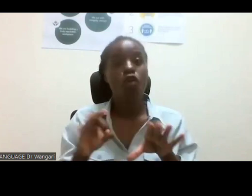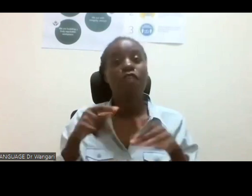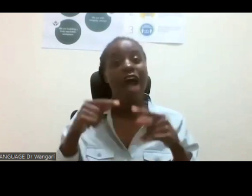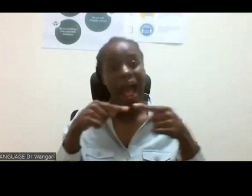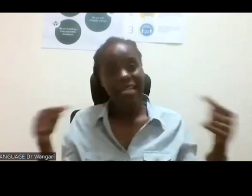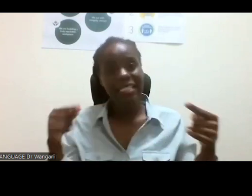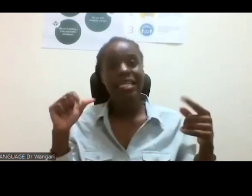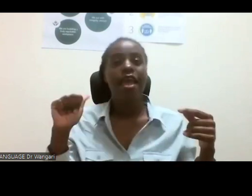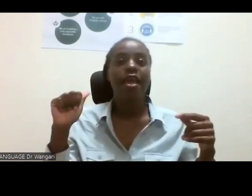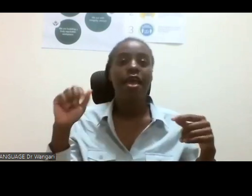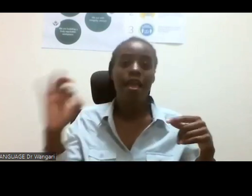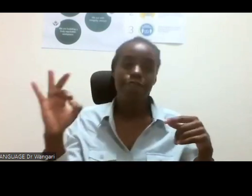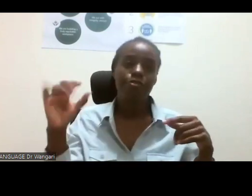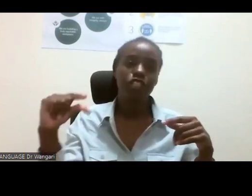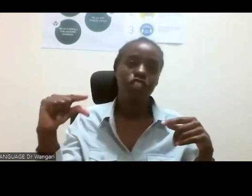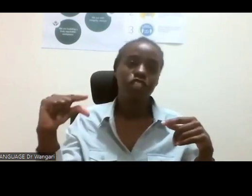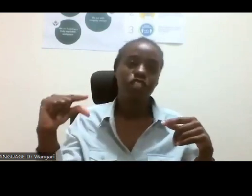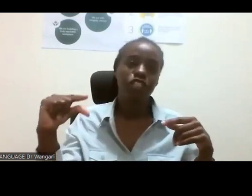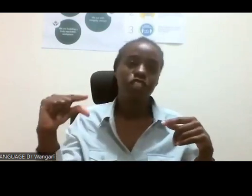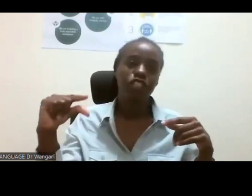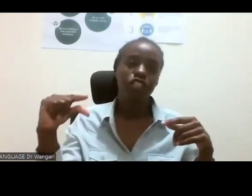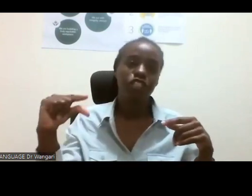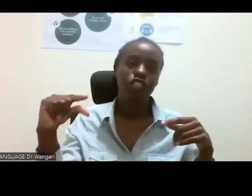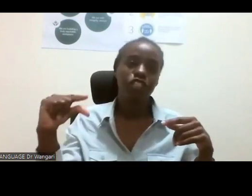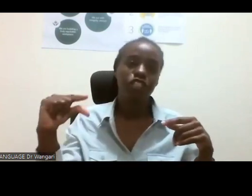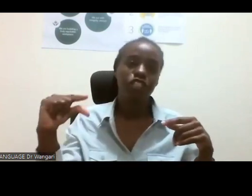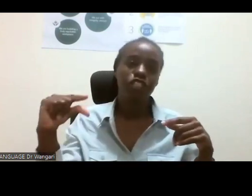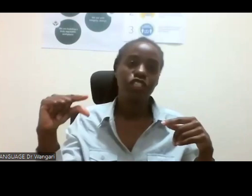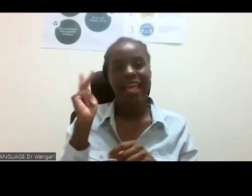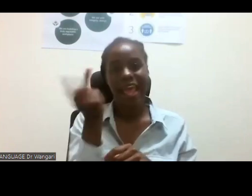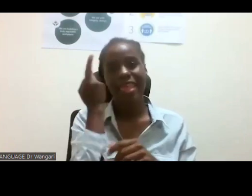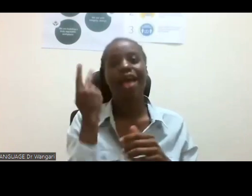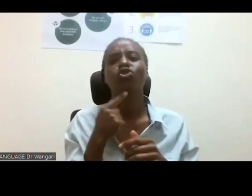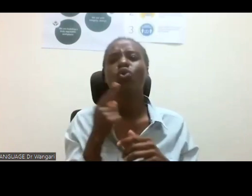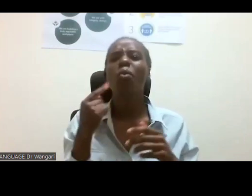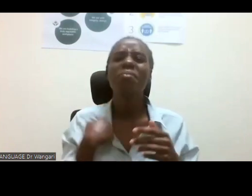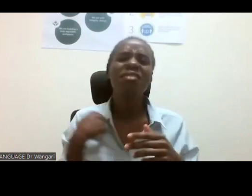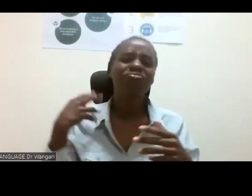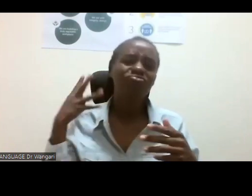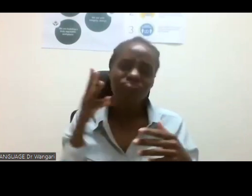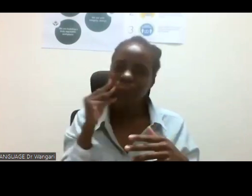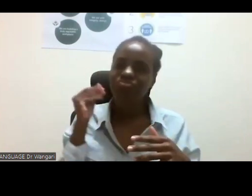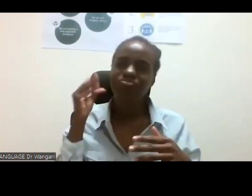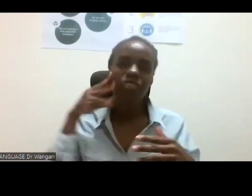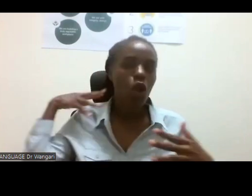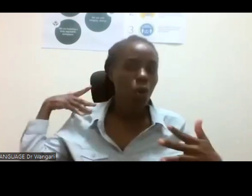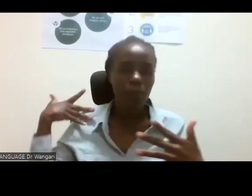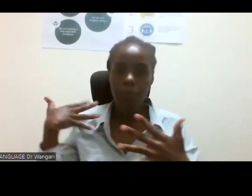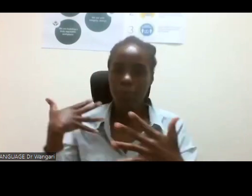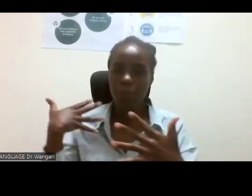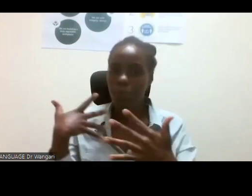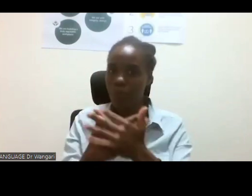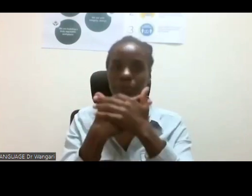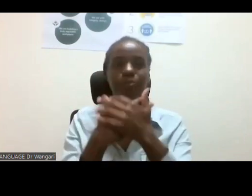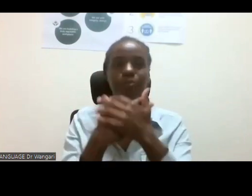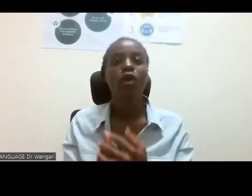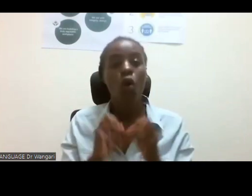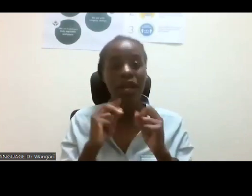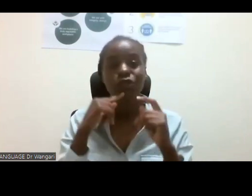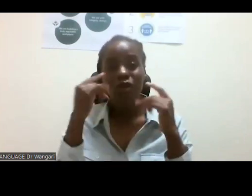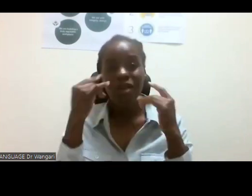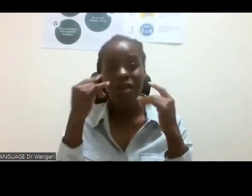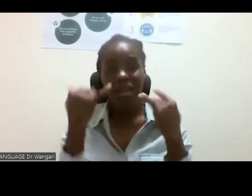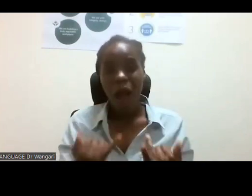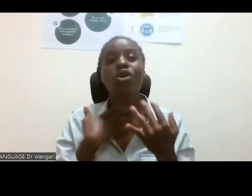And was part of this journey anyway for quite a while. So allow me to really be formal now and